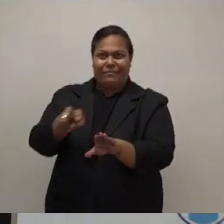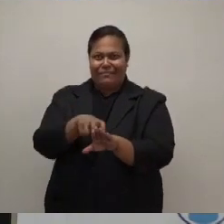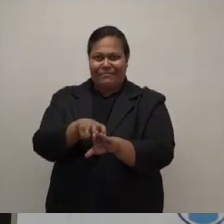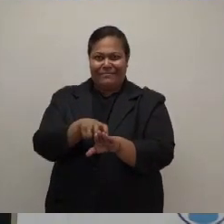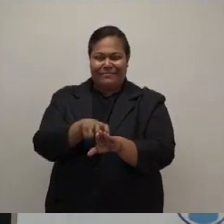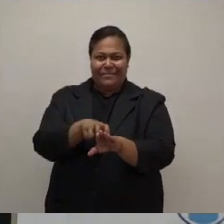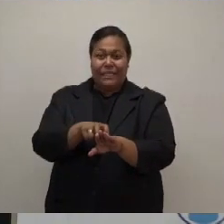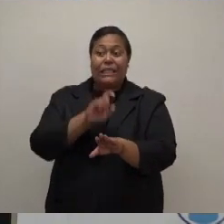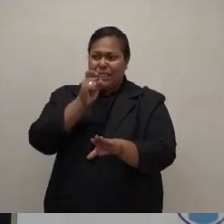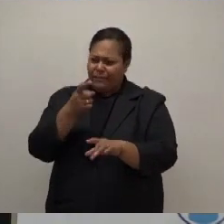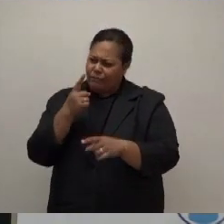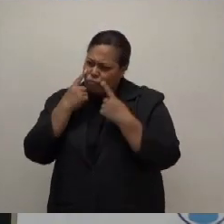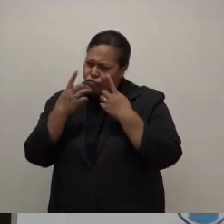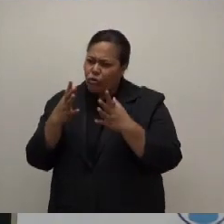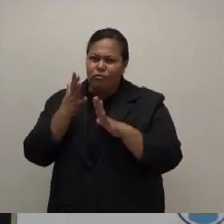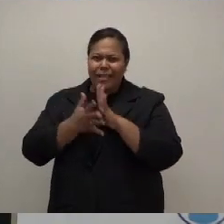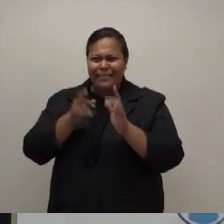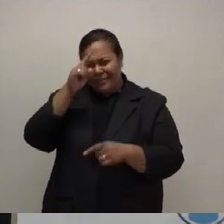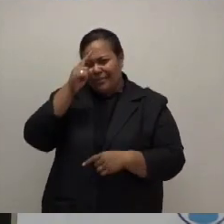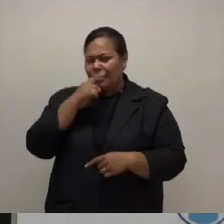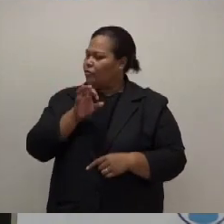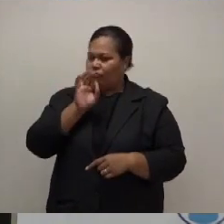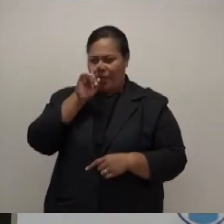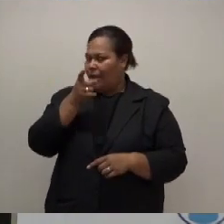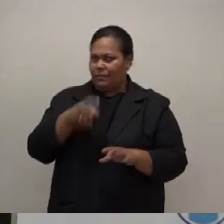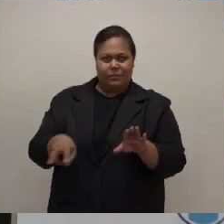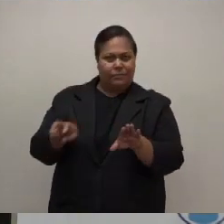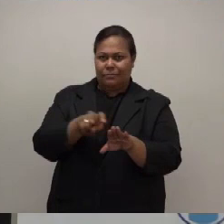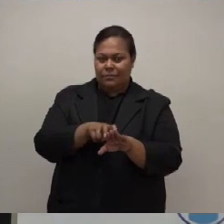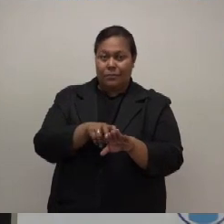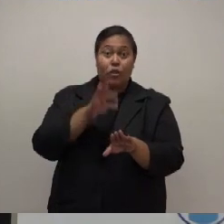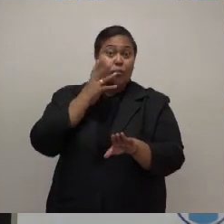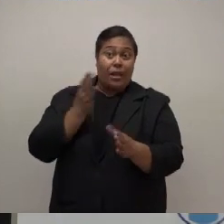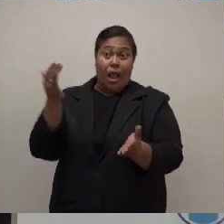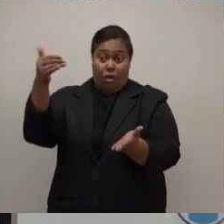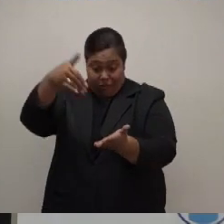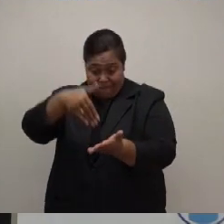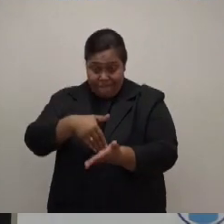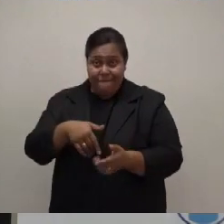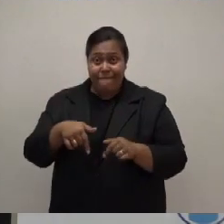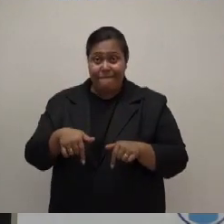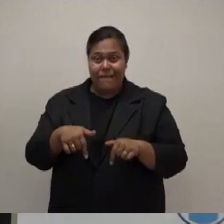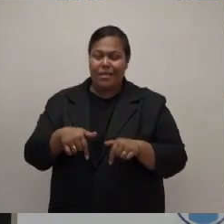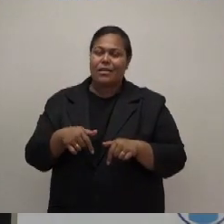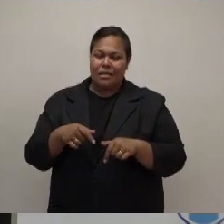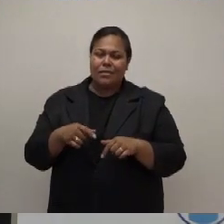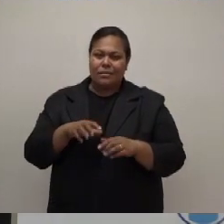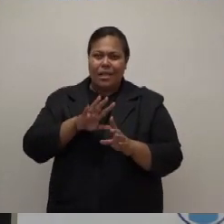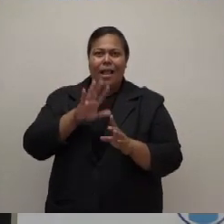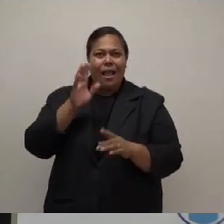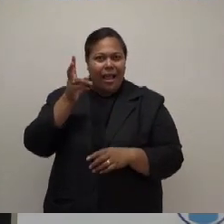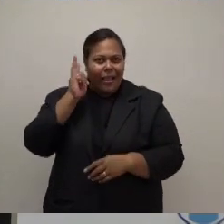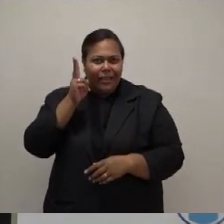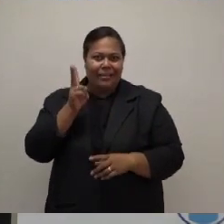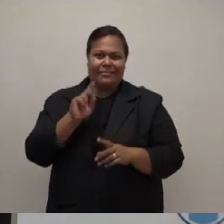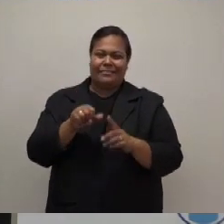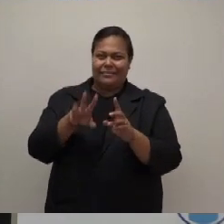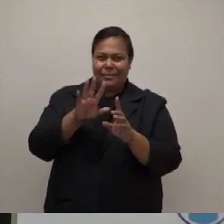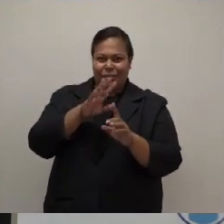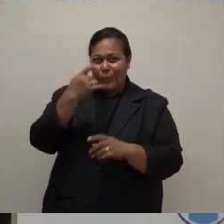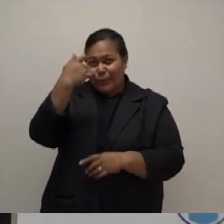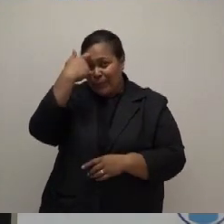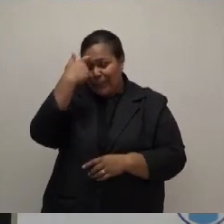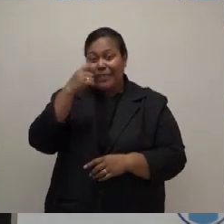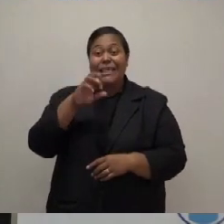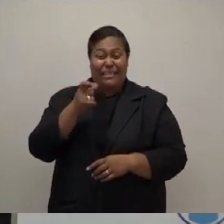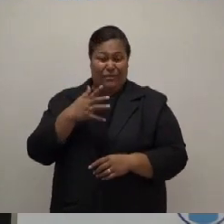board. Passengers will be screened again on arrival. Those showing symptoms will be isolated and